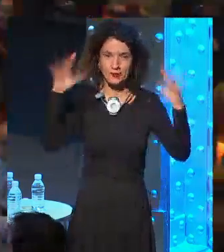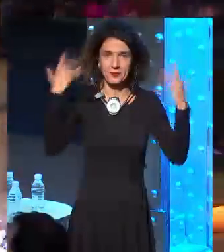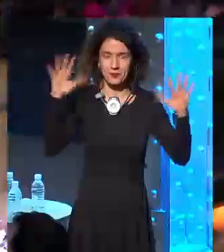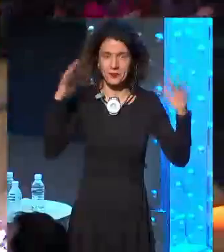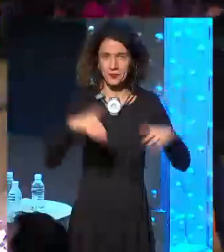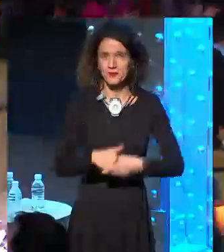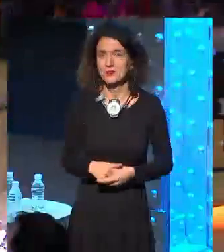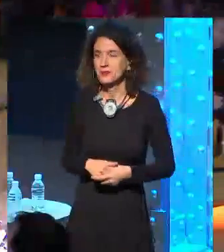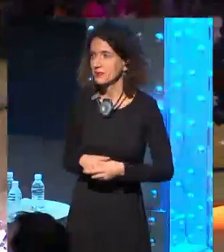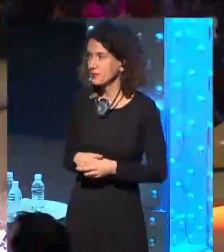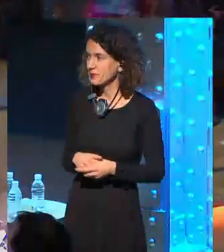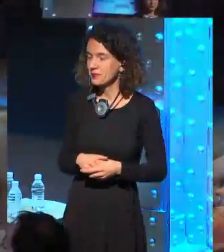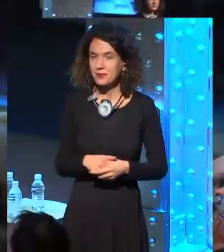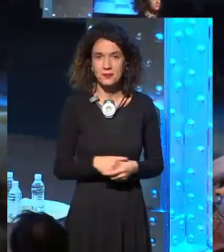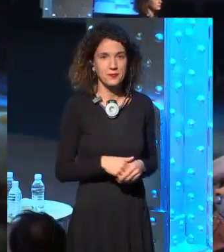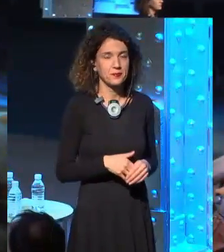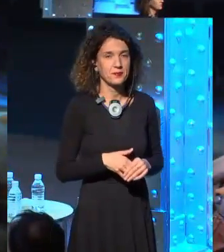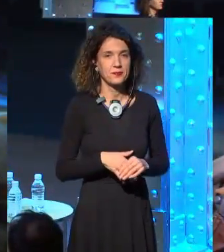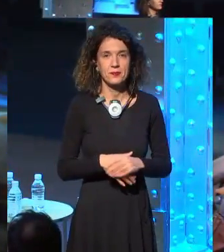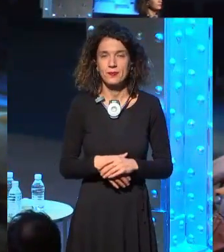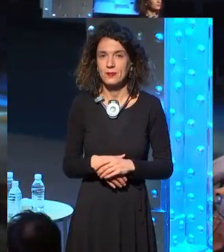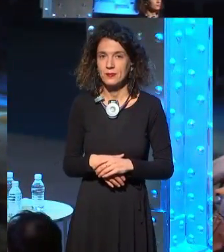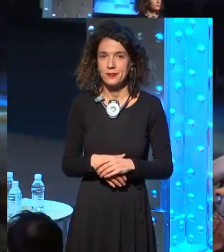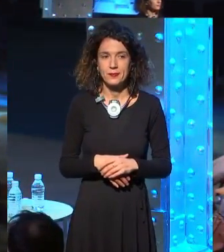much happier than we are now.